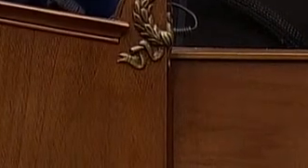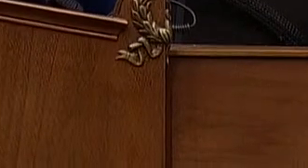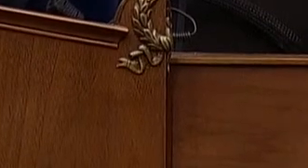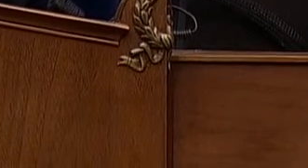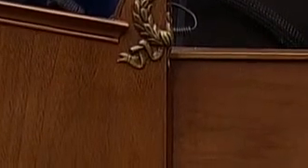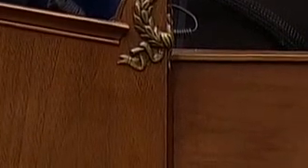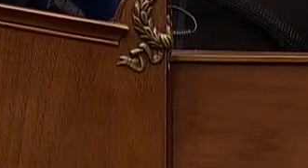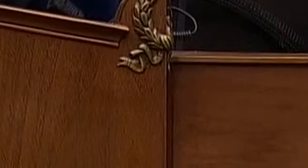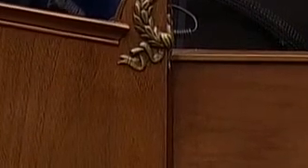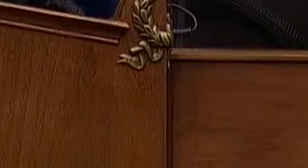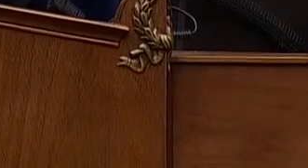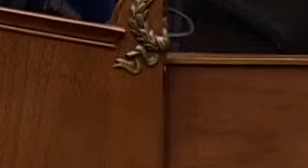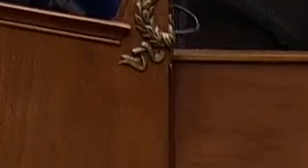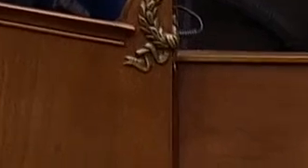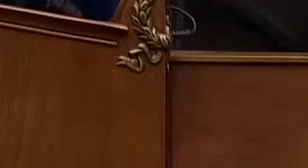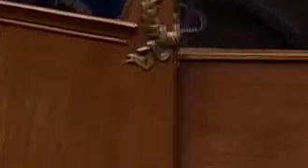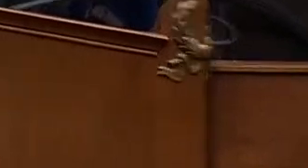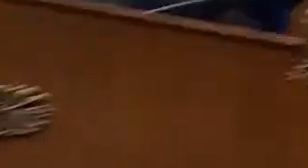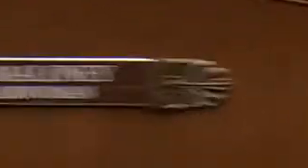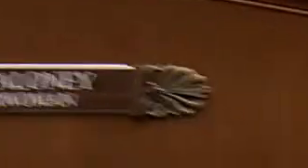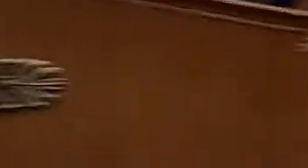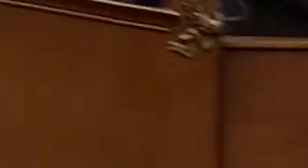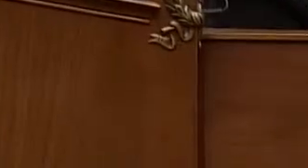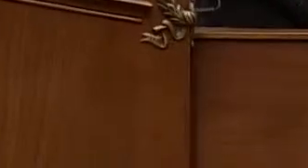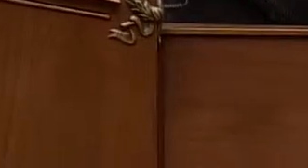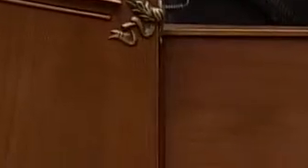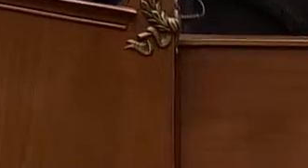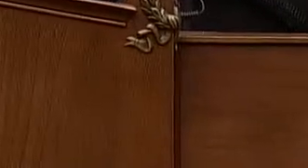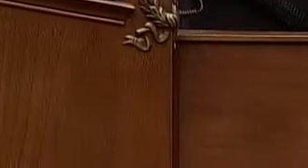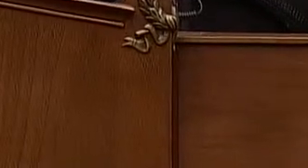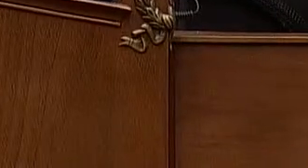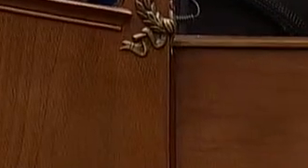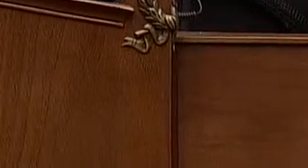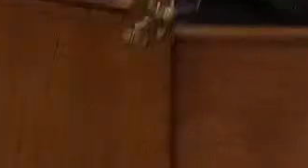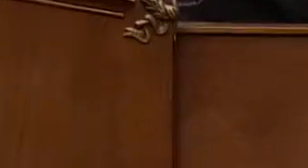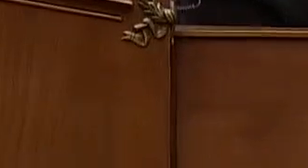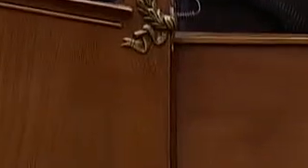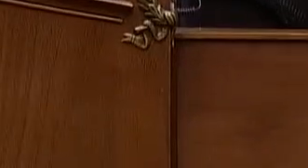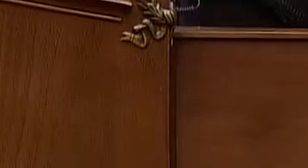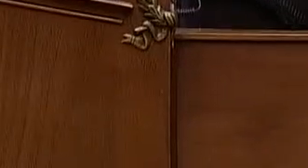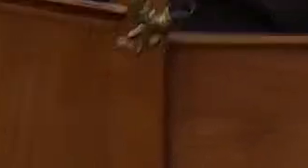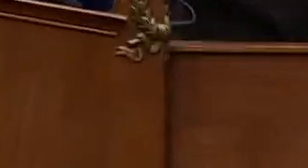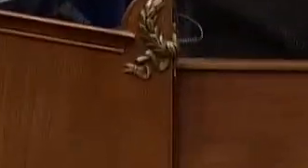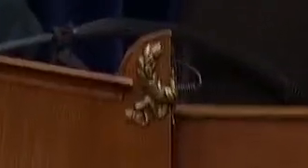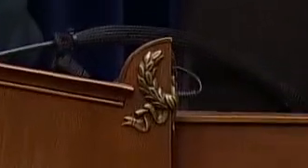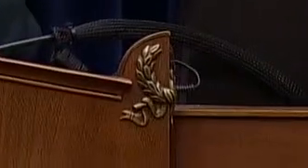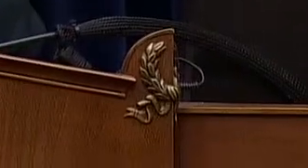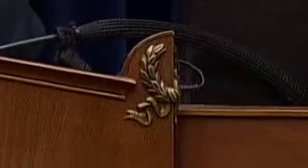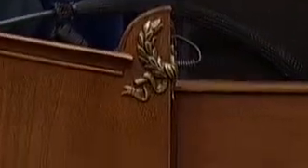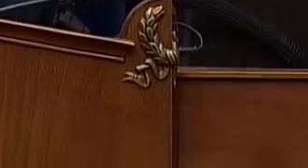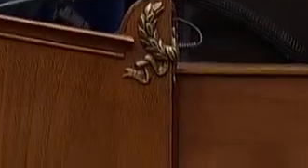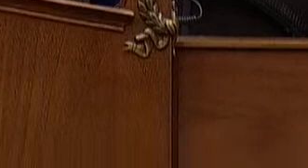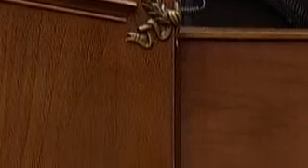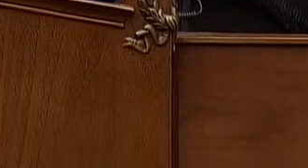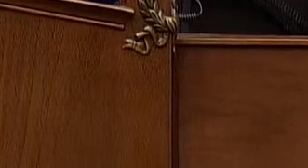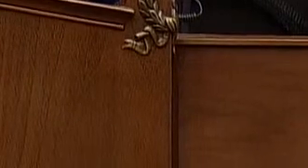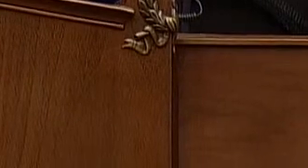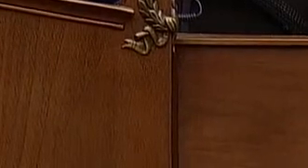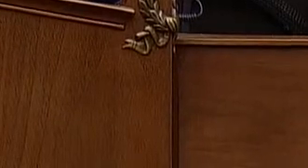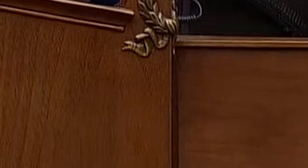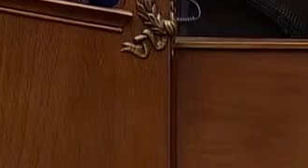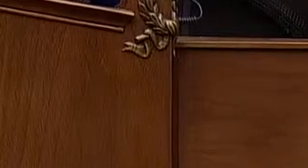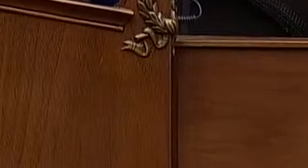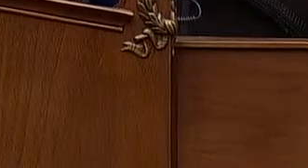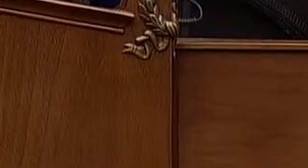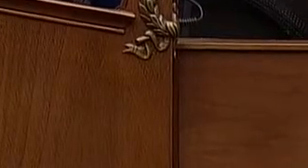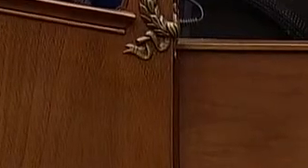Why not? Well, because they expect the federal government to continue funding it in a way that it has for the past